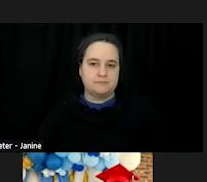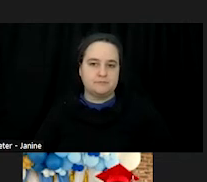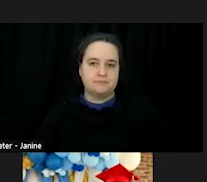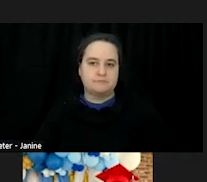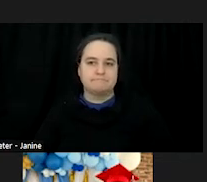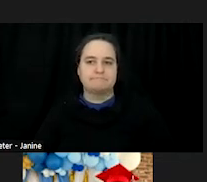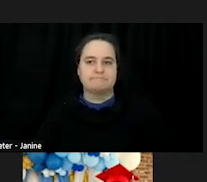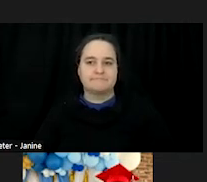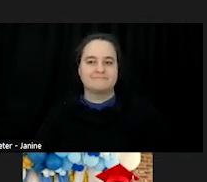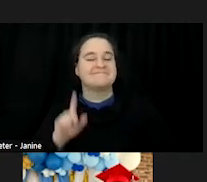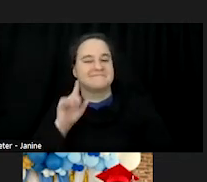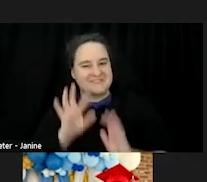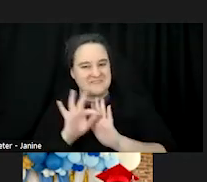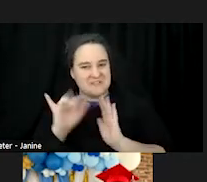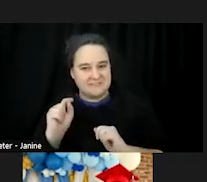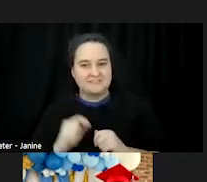Oh, found it.